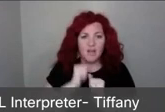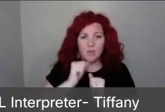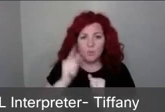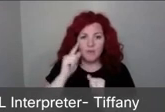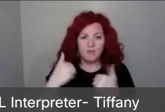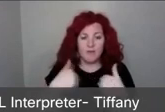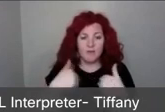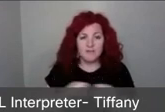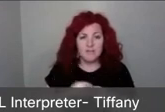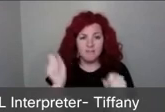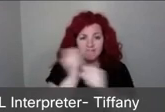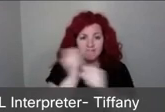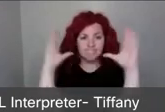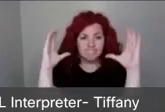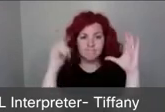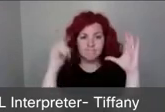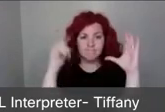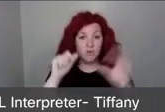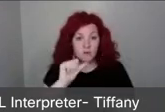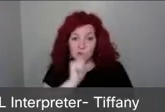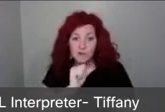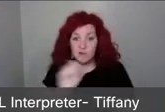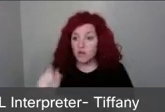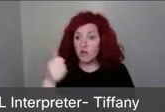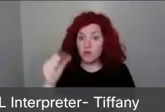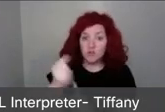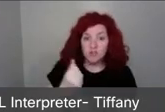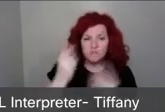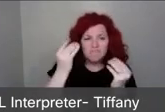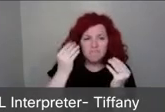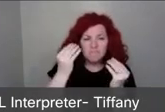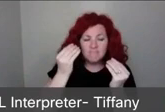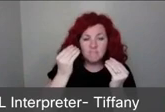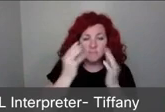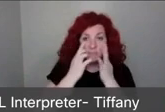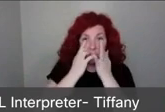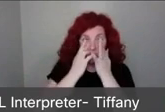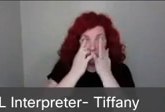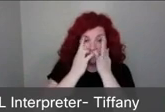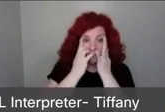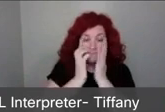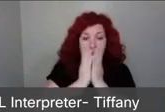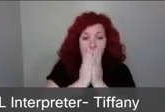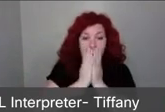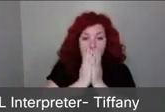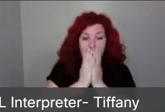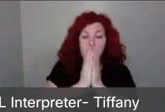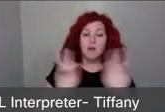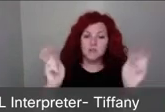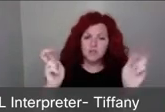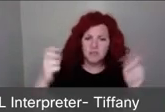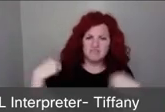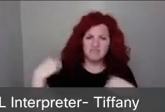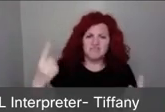for Arizona. Another situation for the commission to take into effect has been a topic that has been debated for